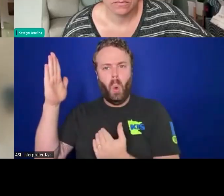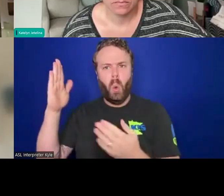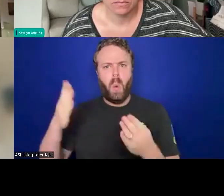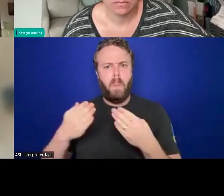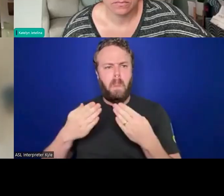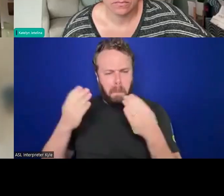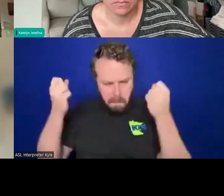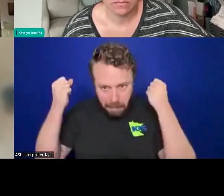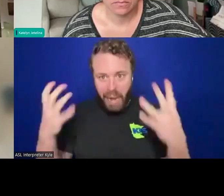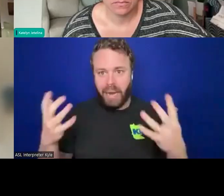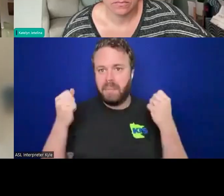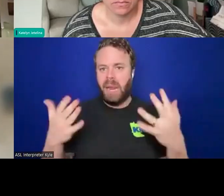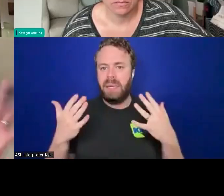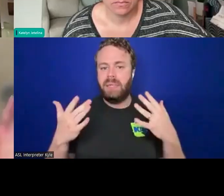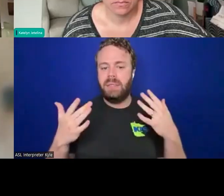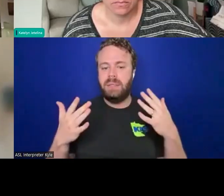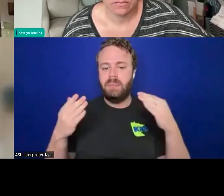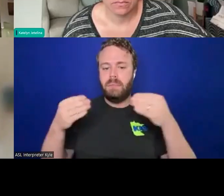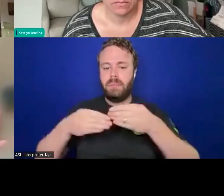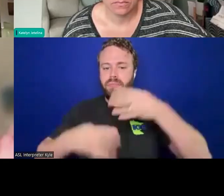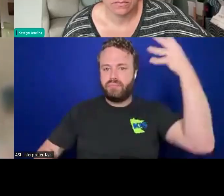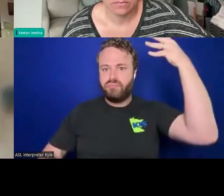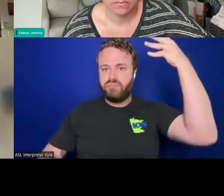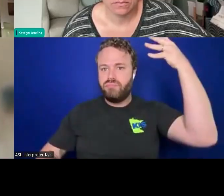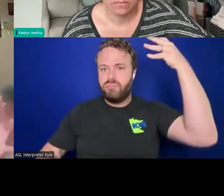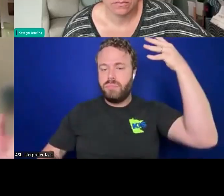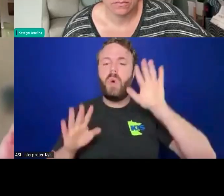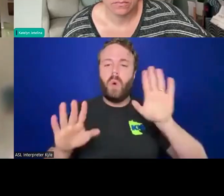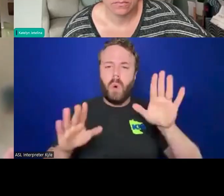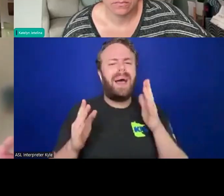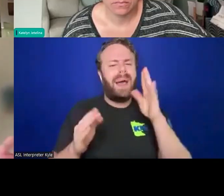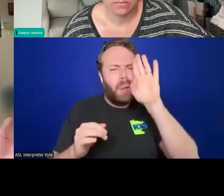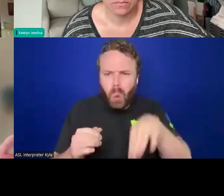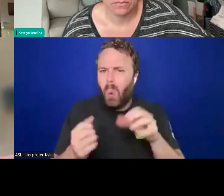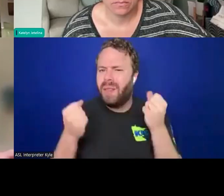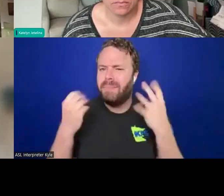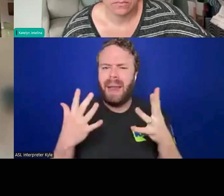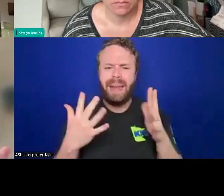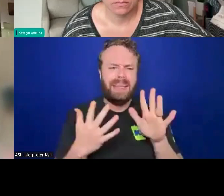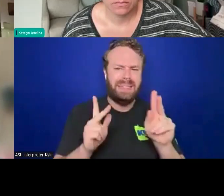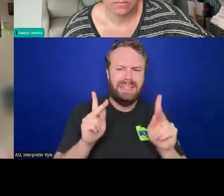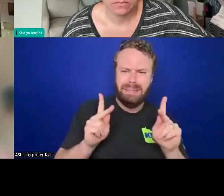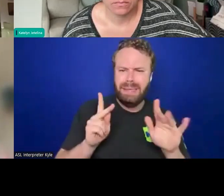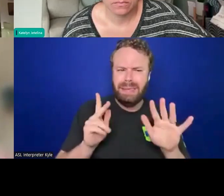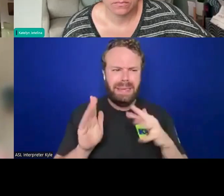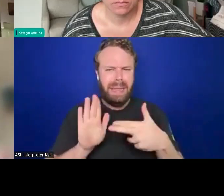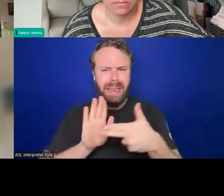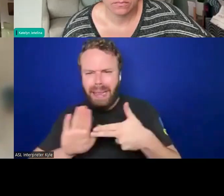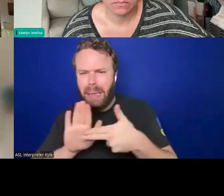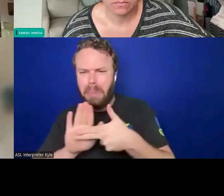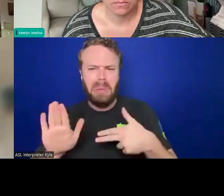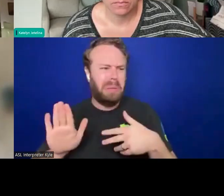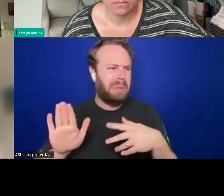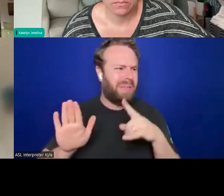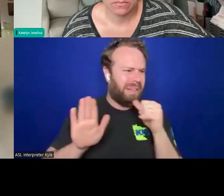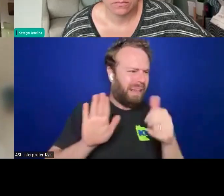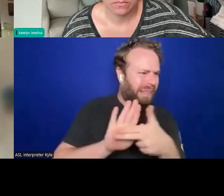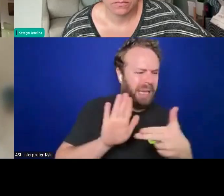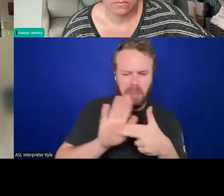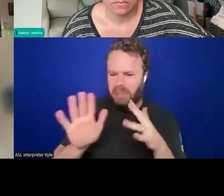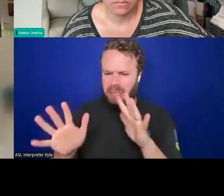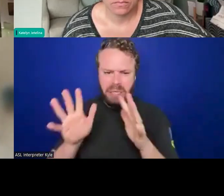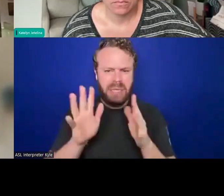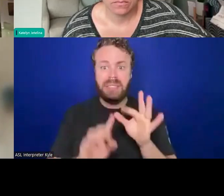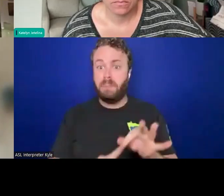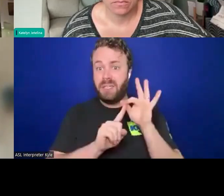And so while there is a lot of questions and confusion around, what's this label narrowing done, particularly for adults